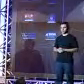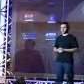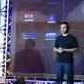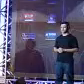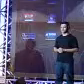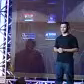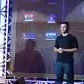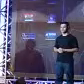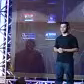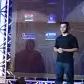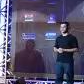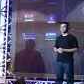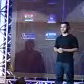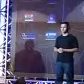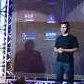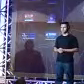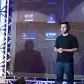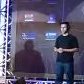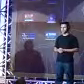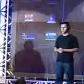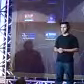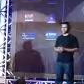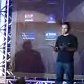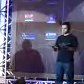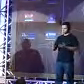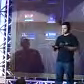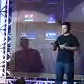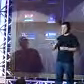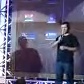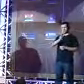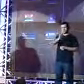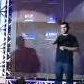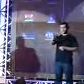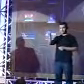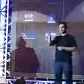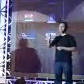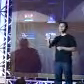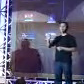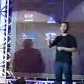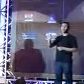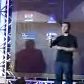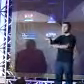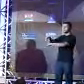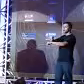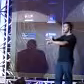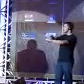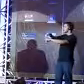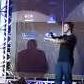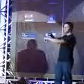those who control those companies have vast power.